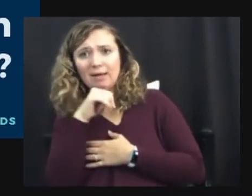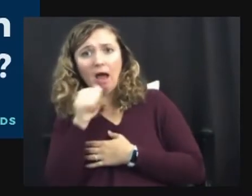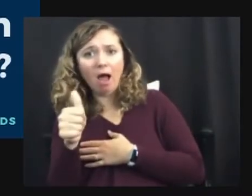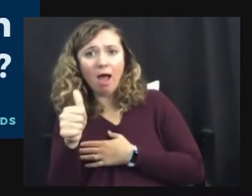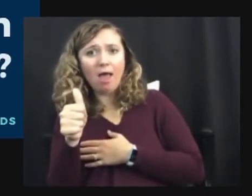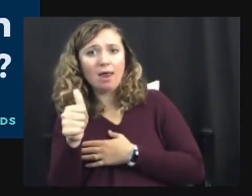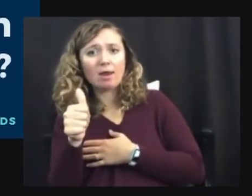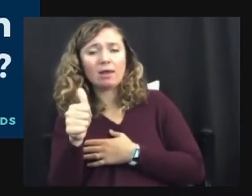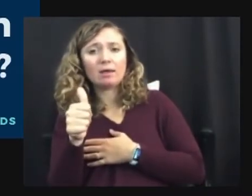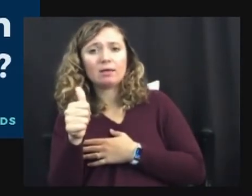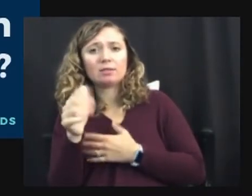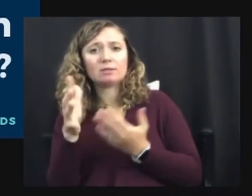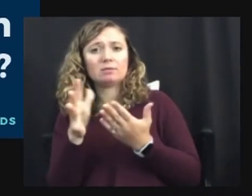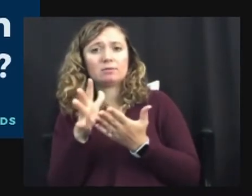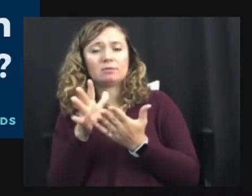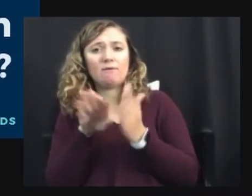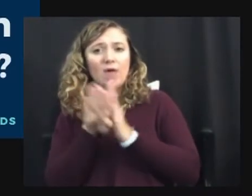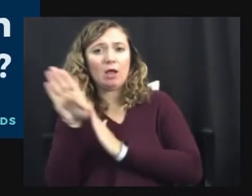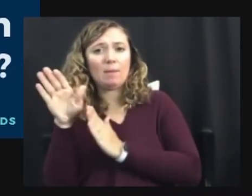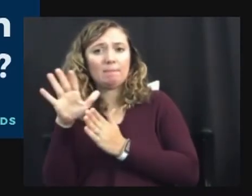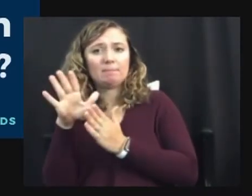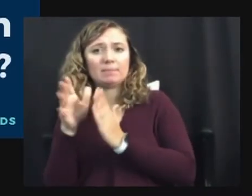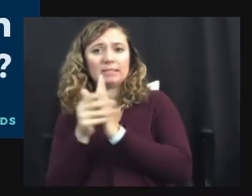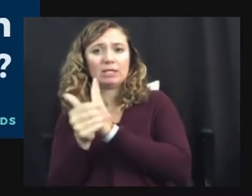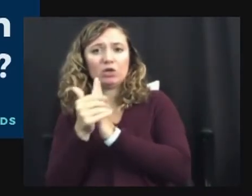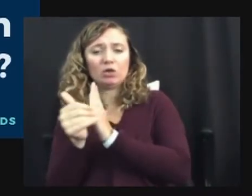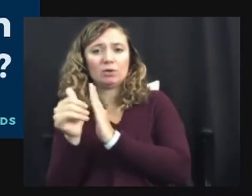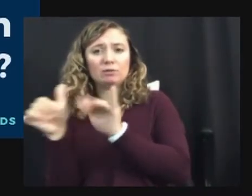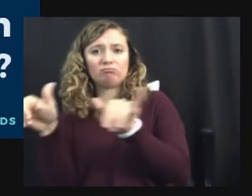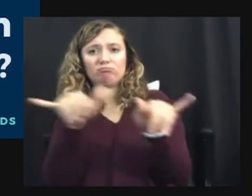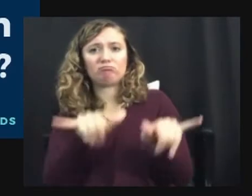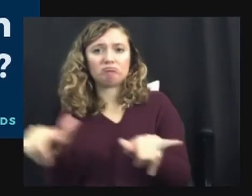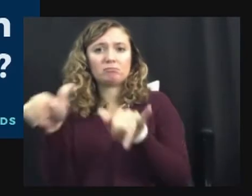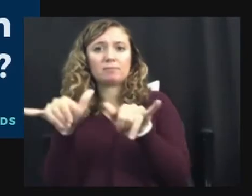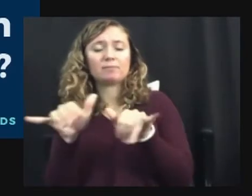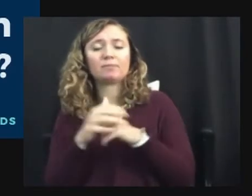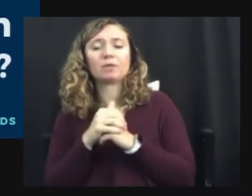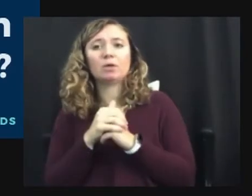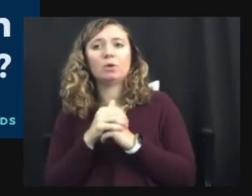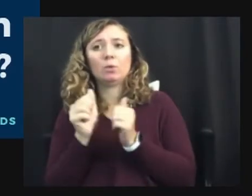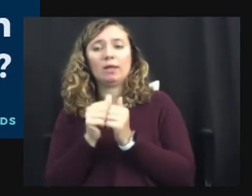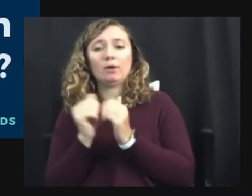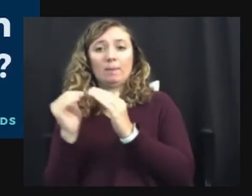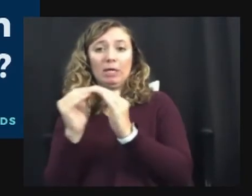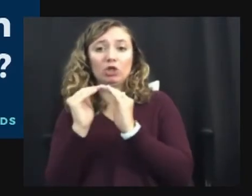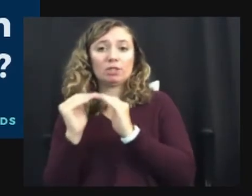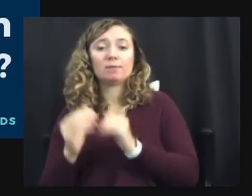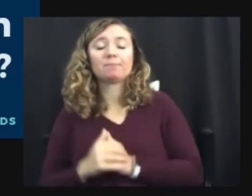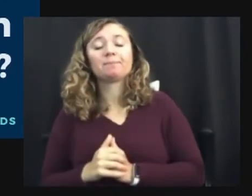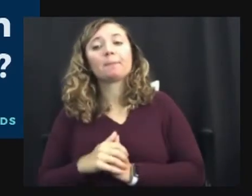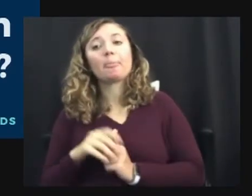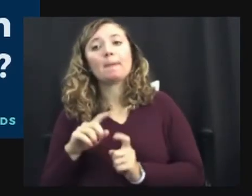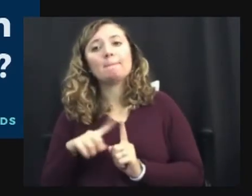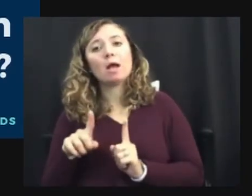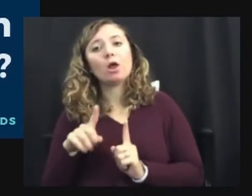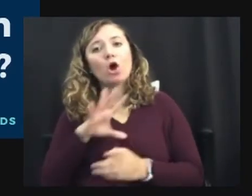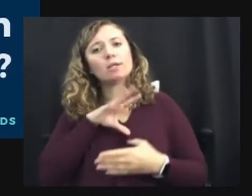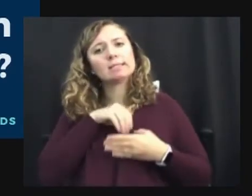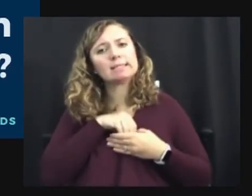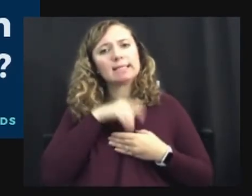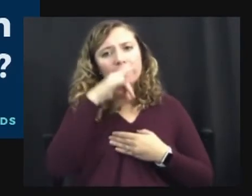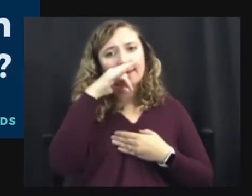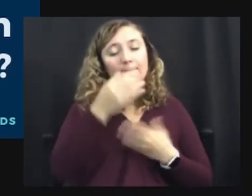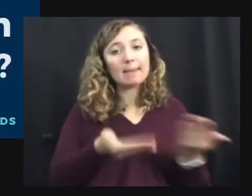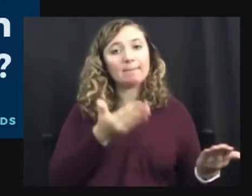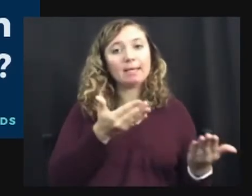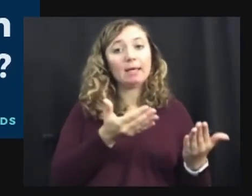develop the skills that their peers do on the same timeline. But an autistic child may develop a